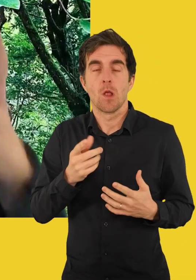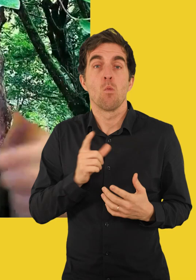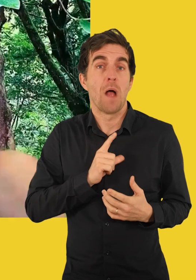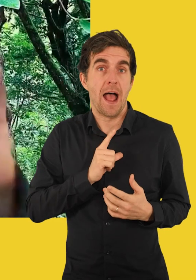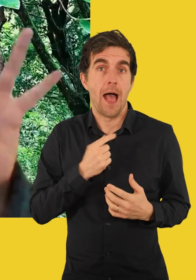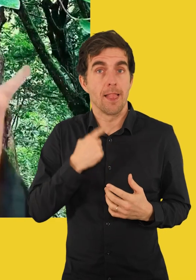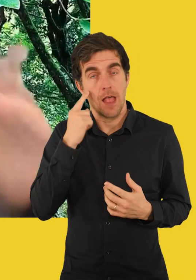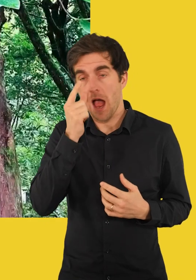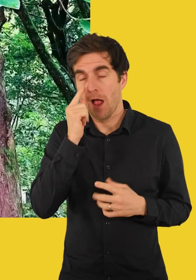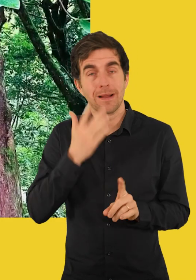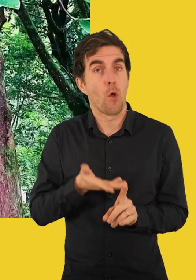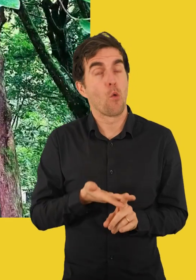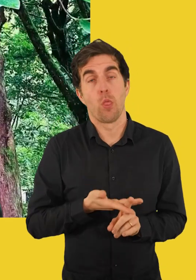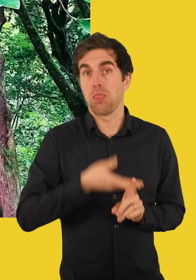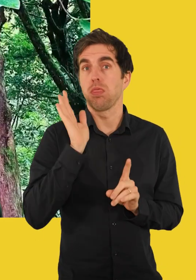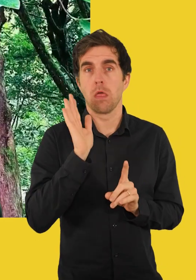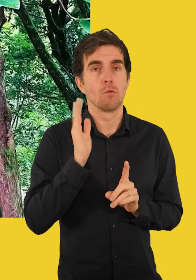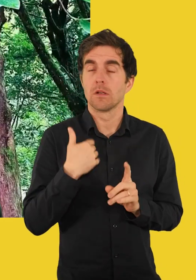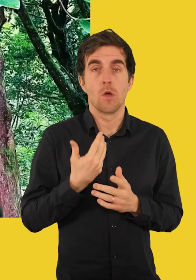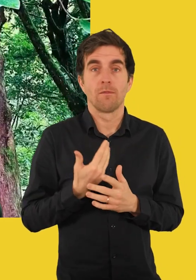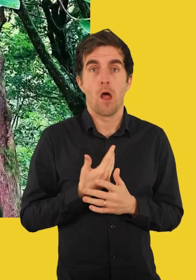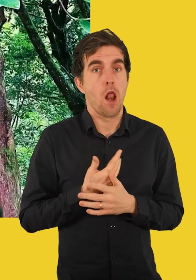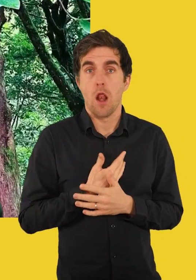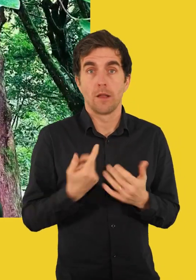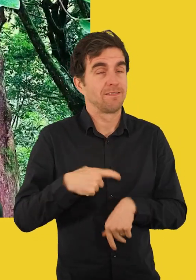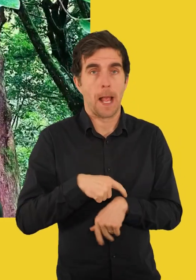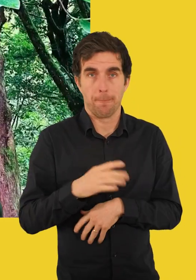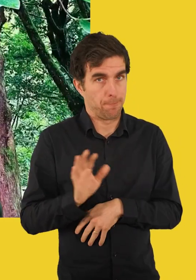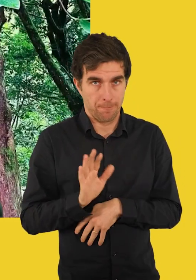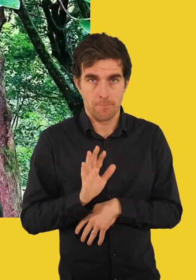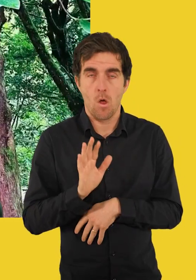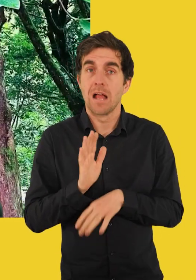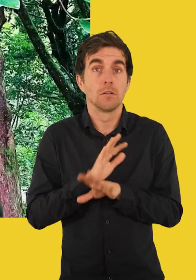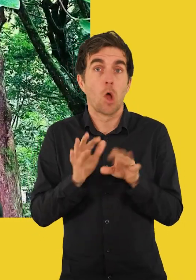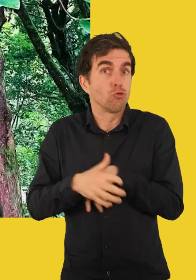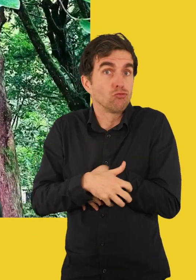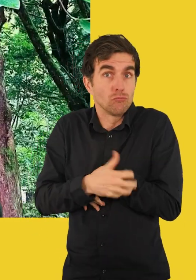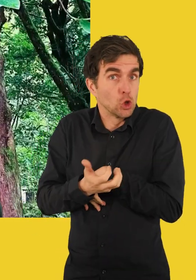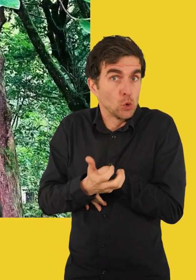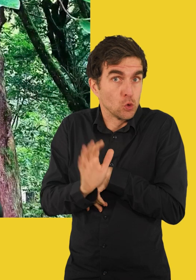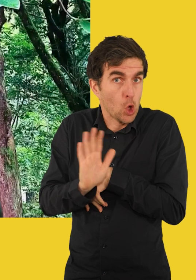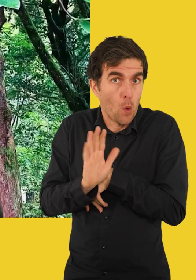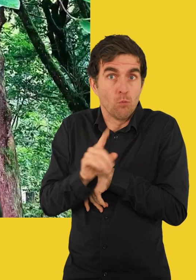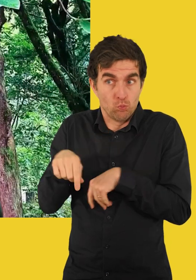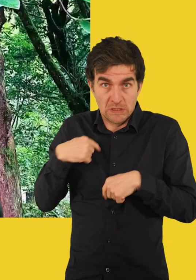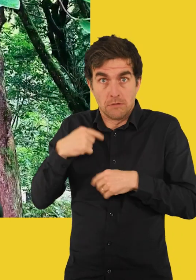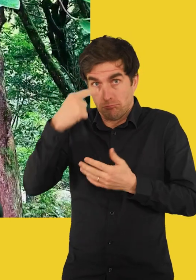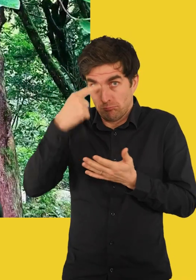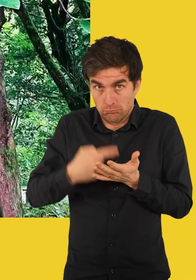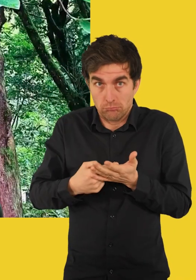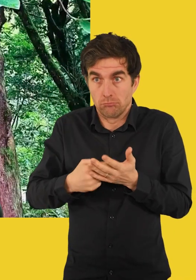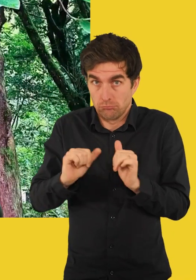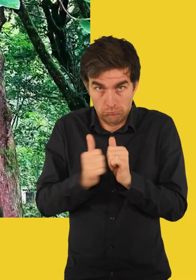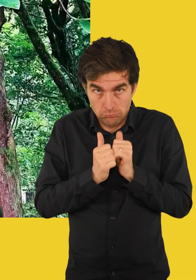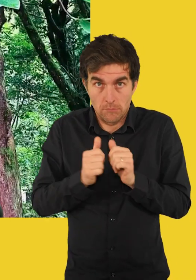can go off on little tangents and we don't have lots and lots of time, but it's not rude because we decided that we would do this before